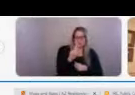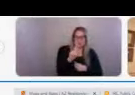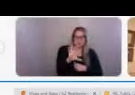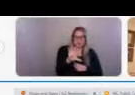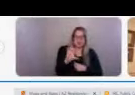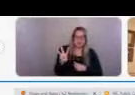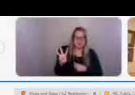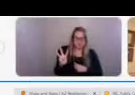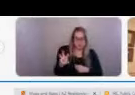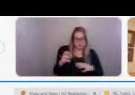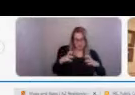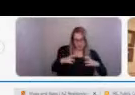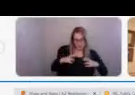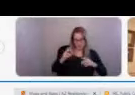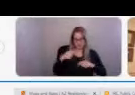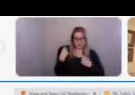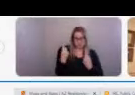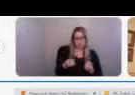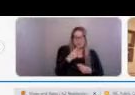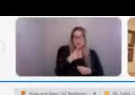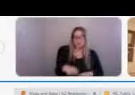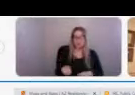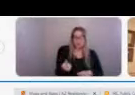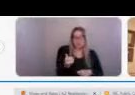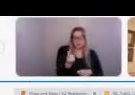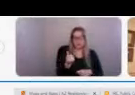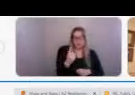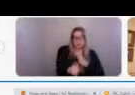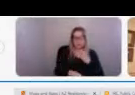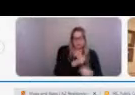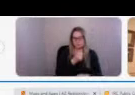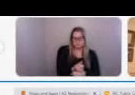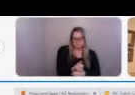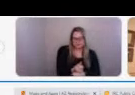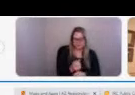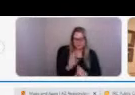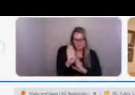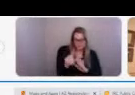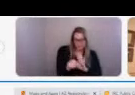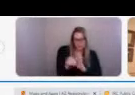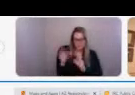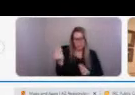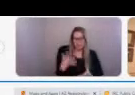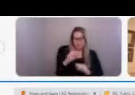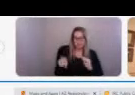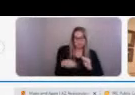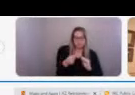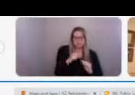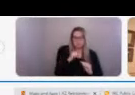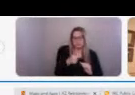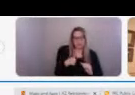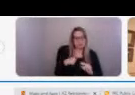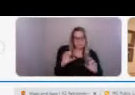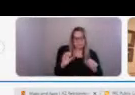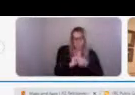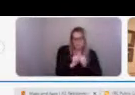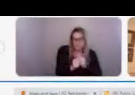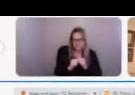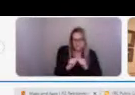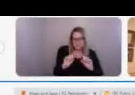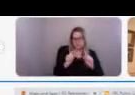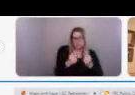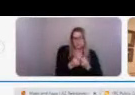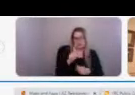resident here for 11 years uh just a little background we've not been in a competitive district either in